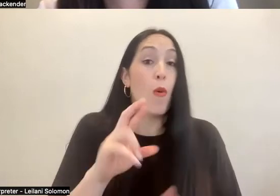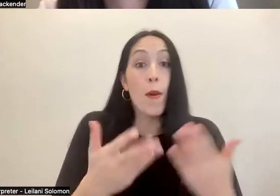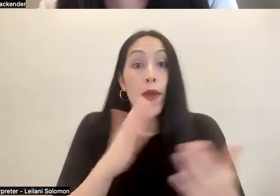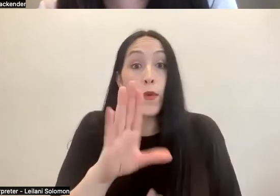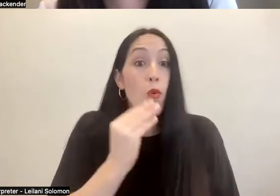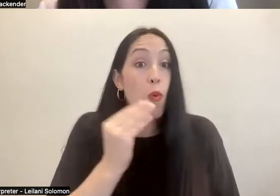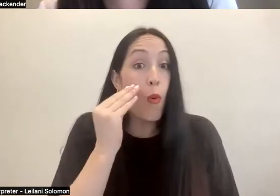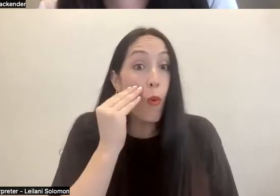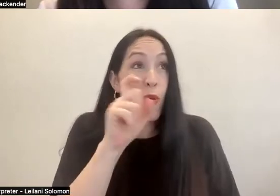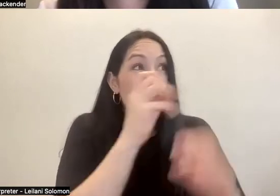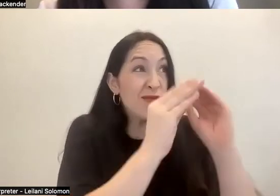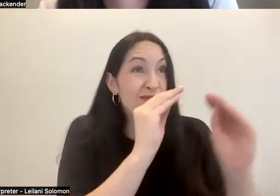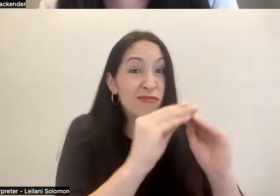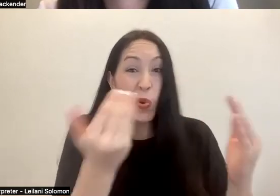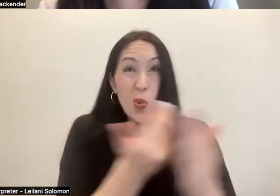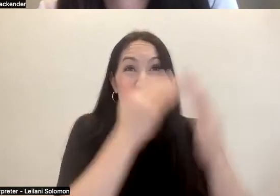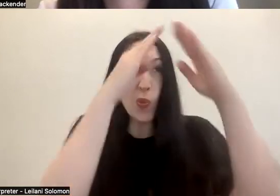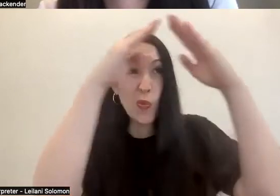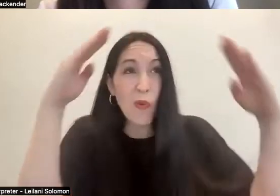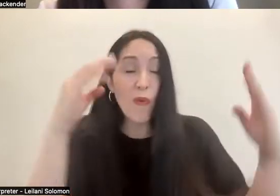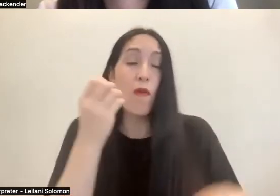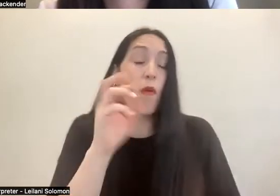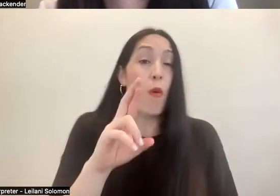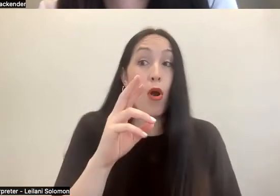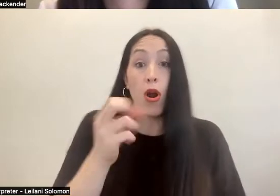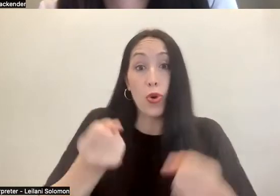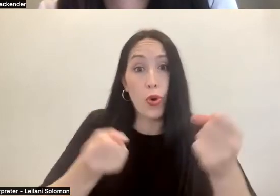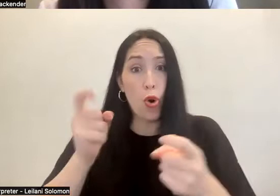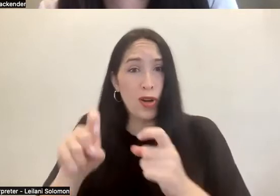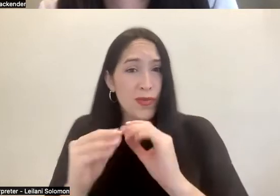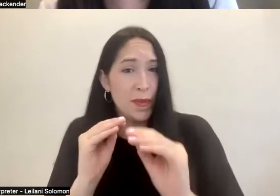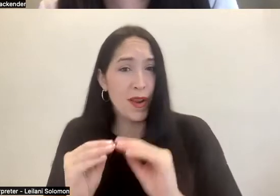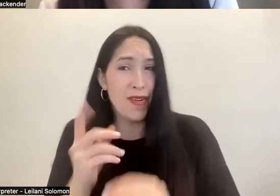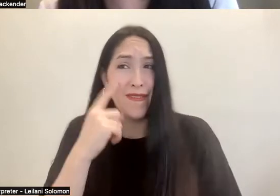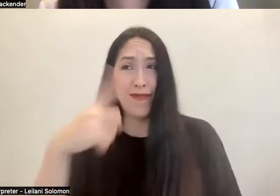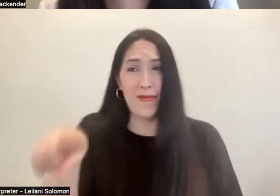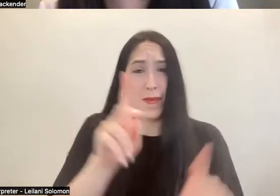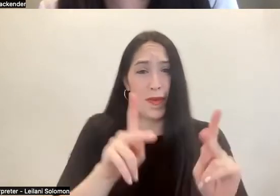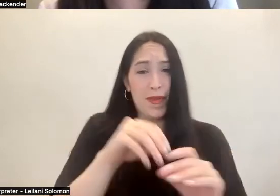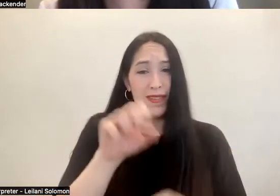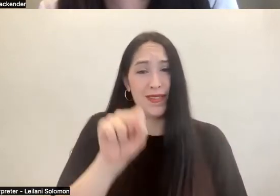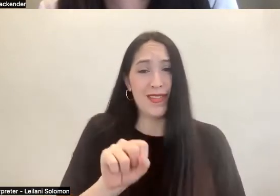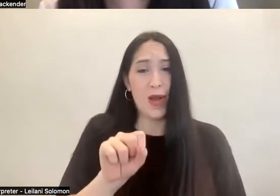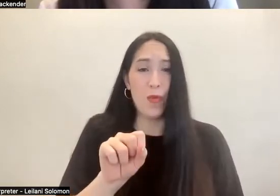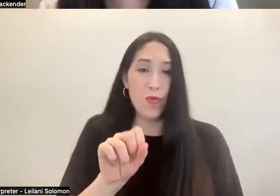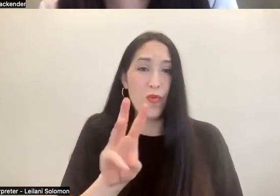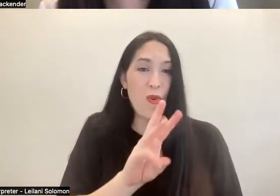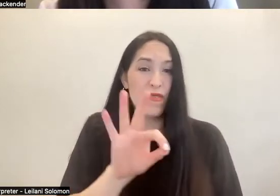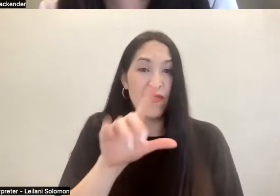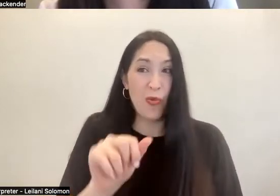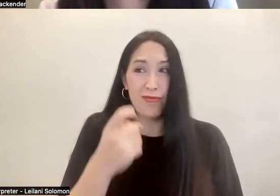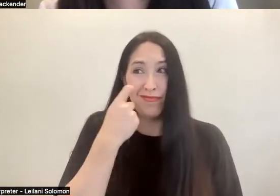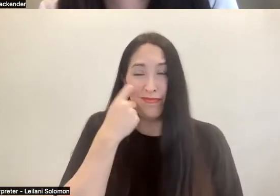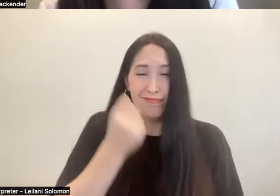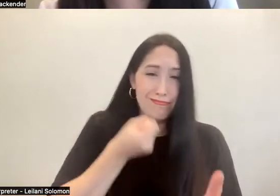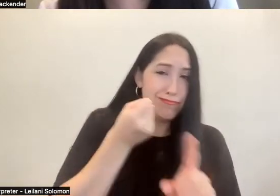roof. And for our folks in South Florida or Southwest Florida who just went through that horrible